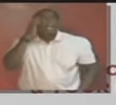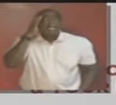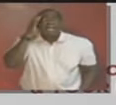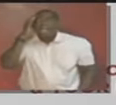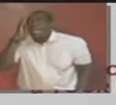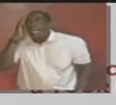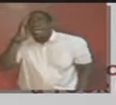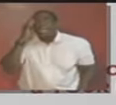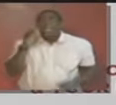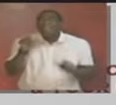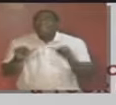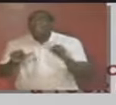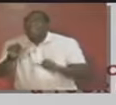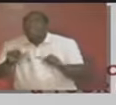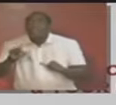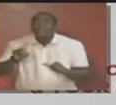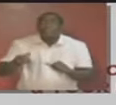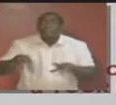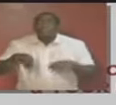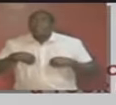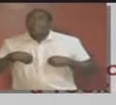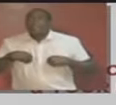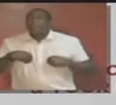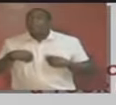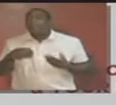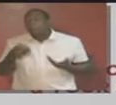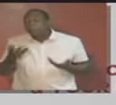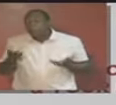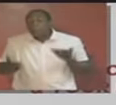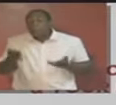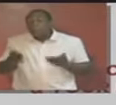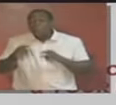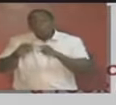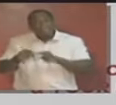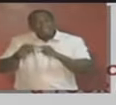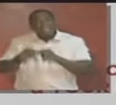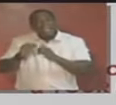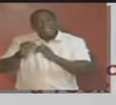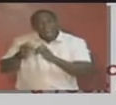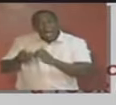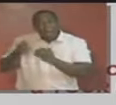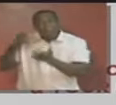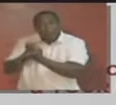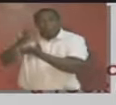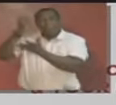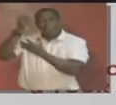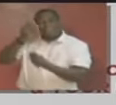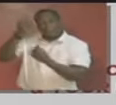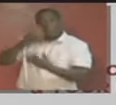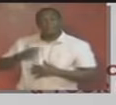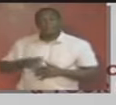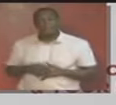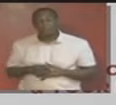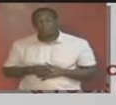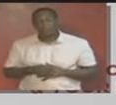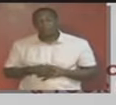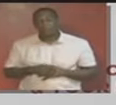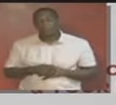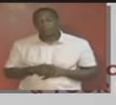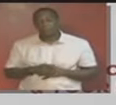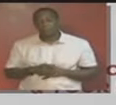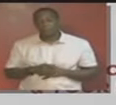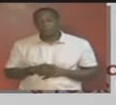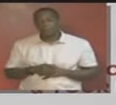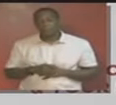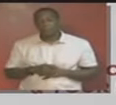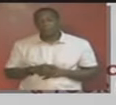we really want to make an appeal to the general public that when they're looking at these reports of health events and they